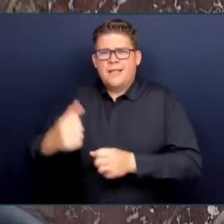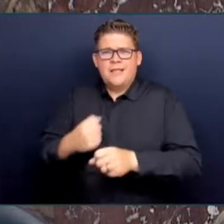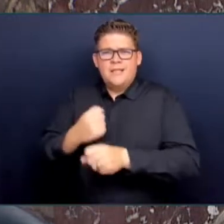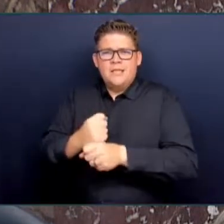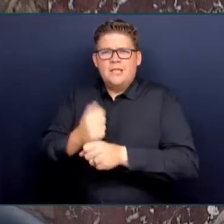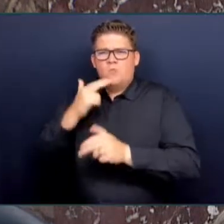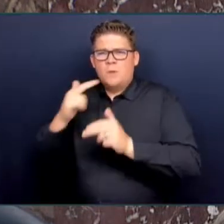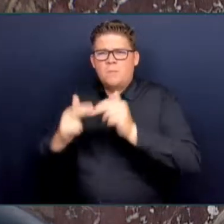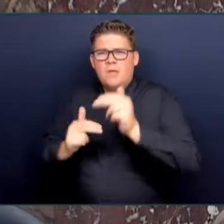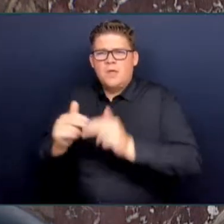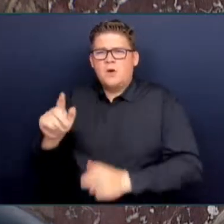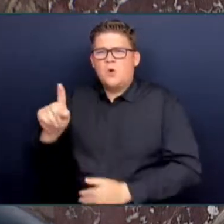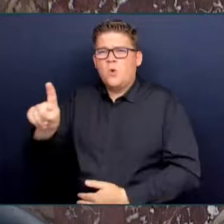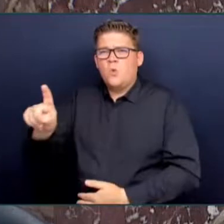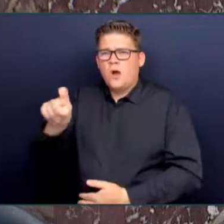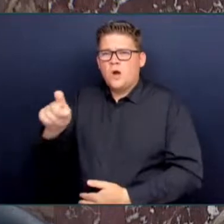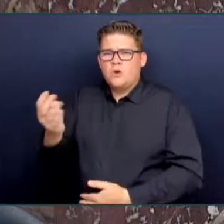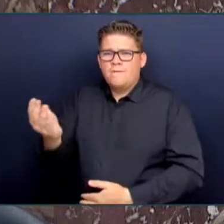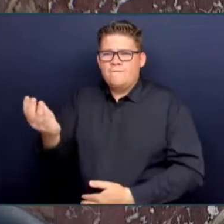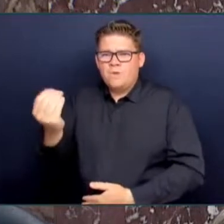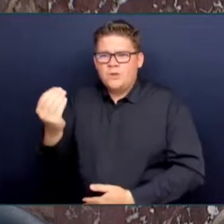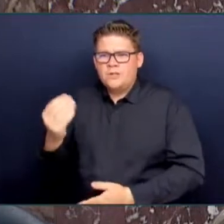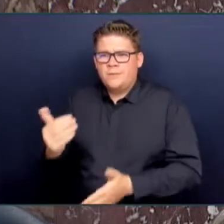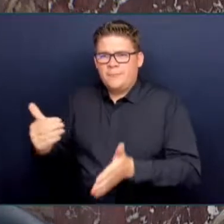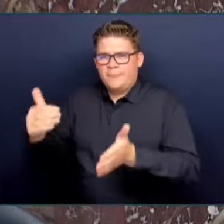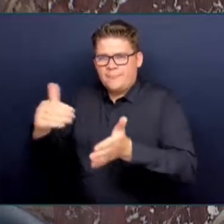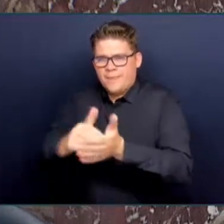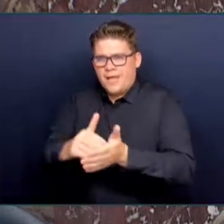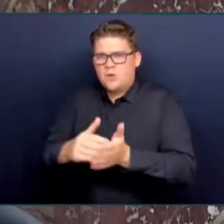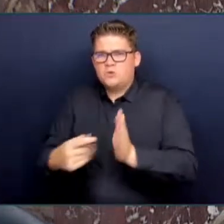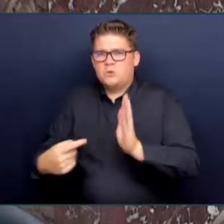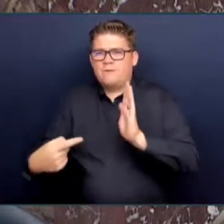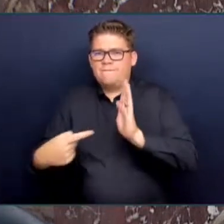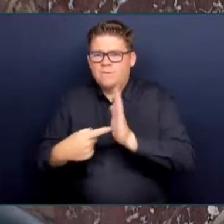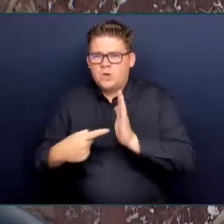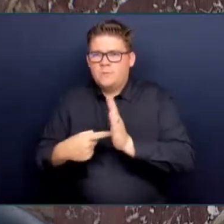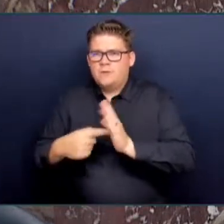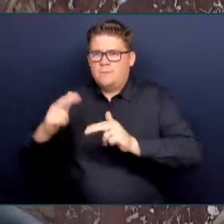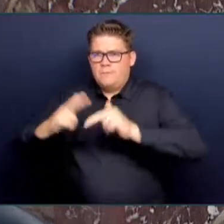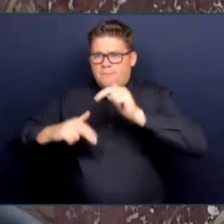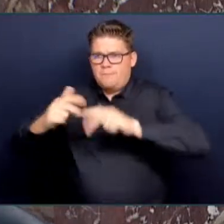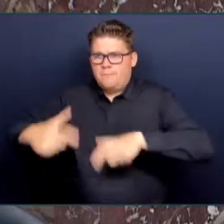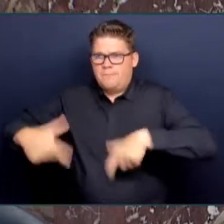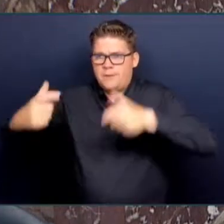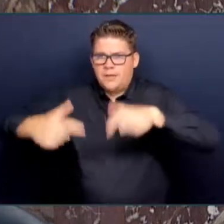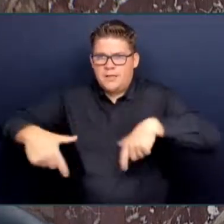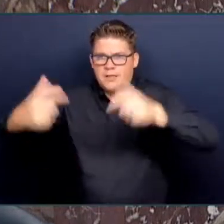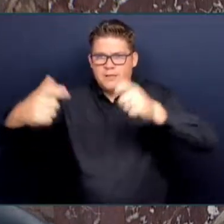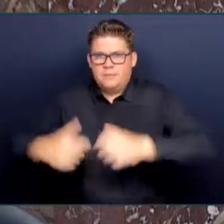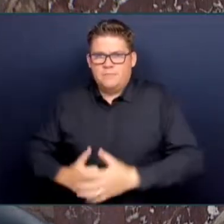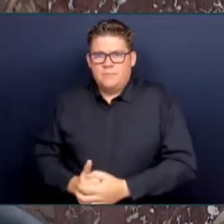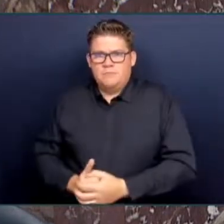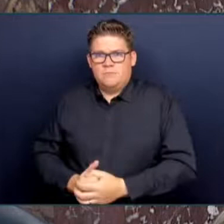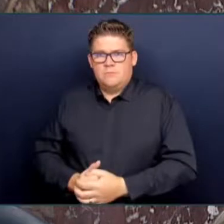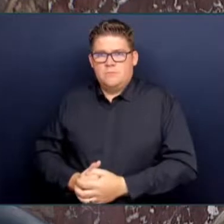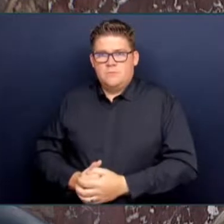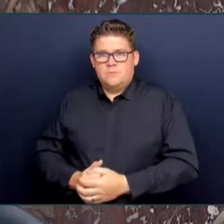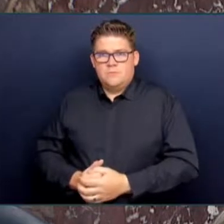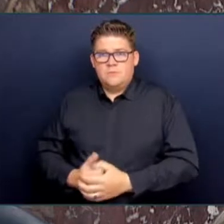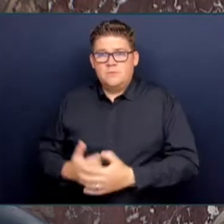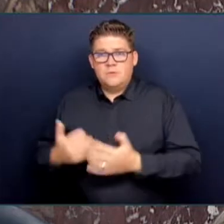through that 10-year plan, and we've seen exactly 6% of those 114,000